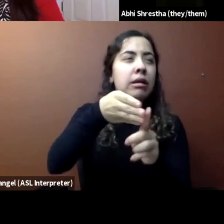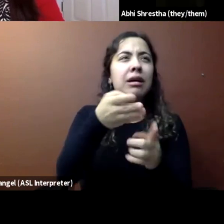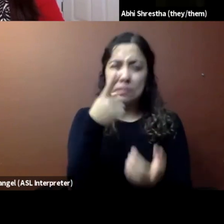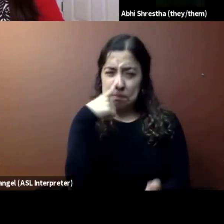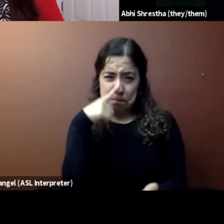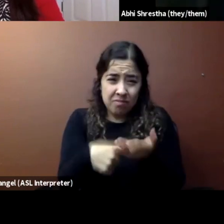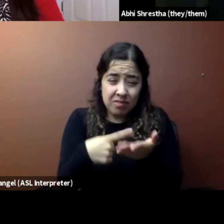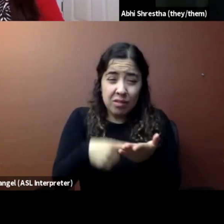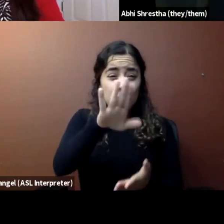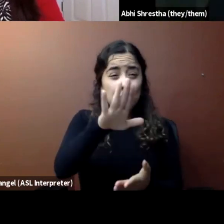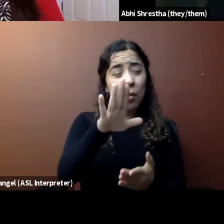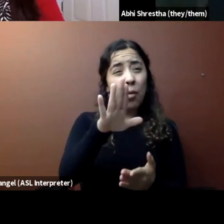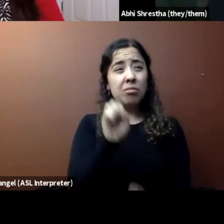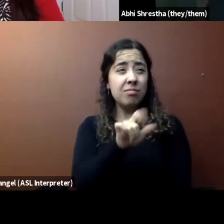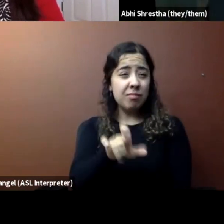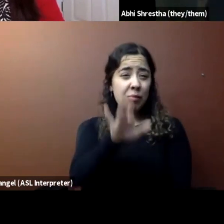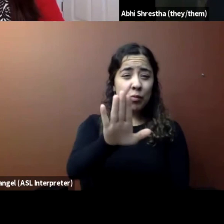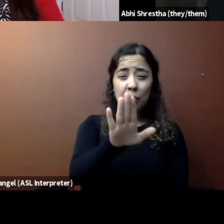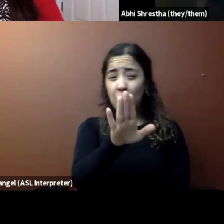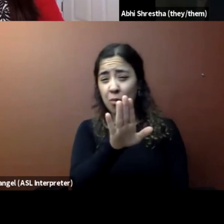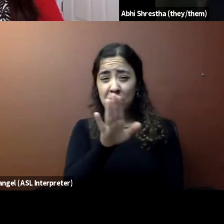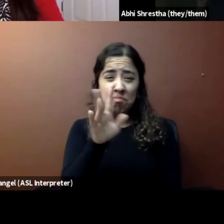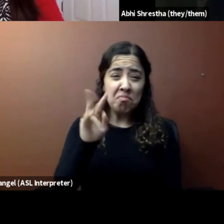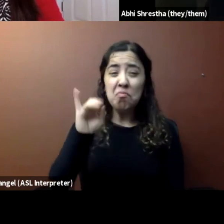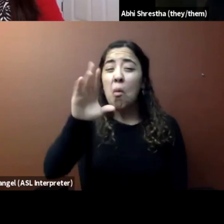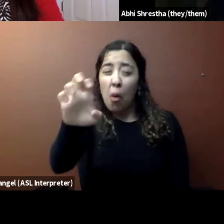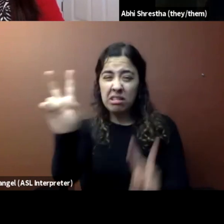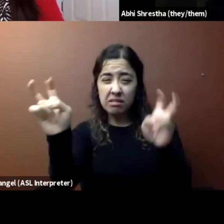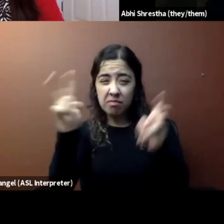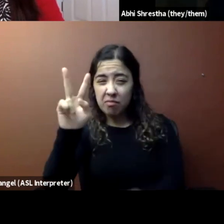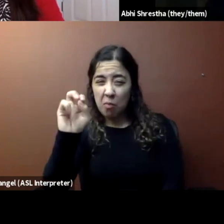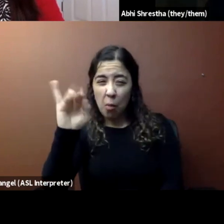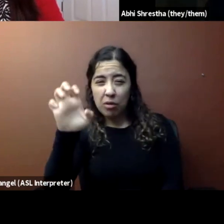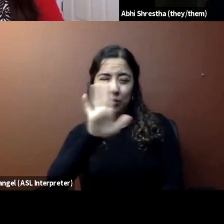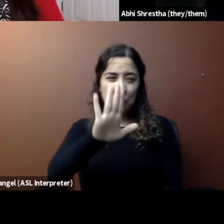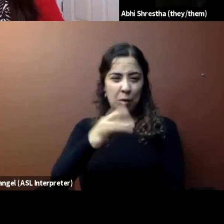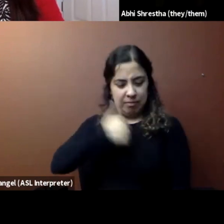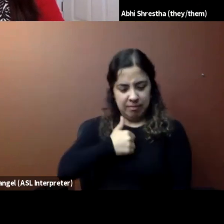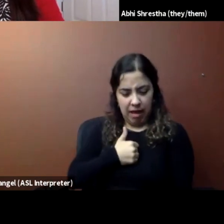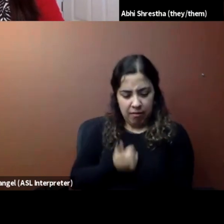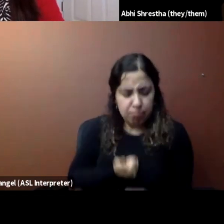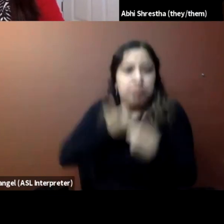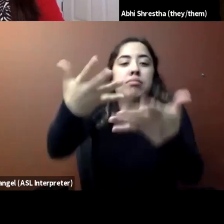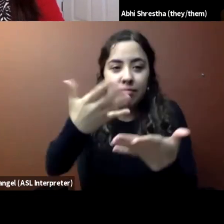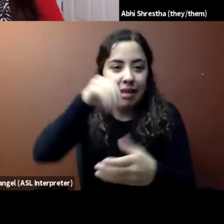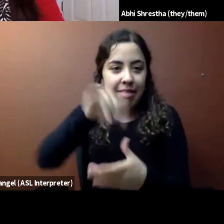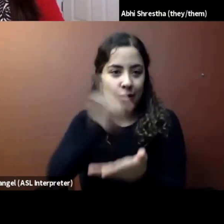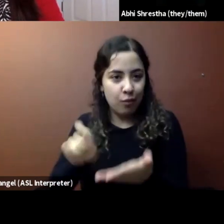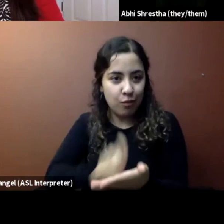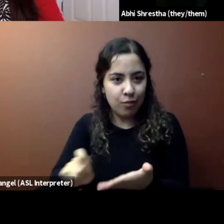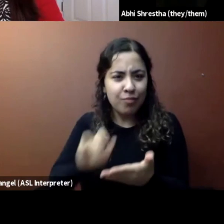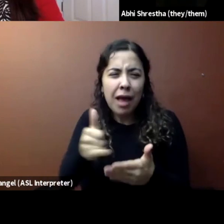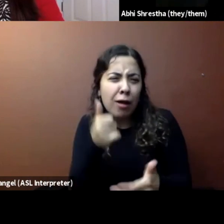specific style or voice, what that means to you, and sort of how you think about or